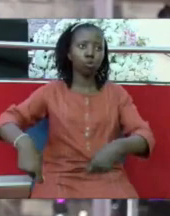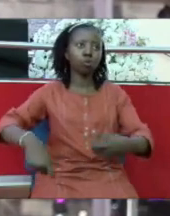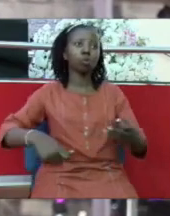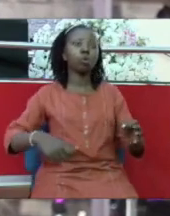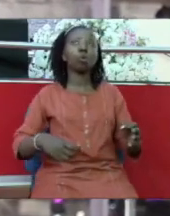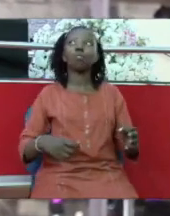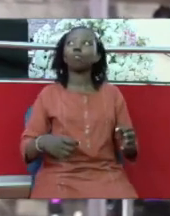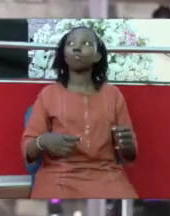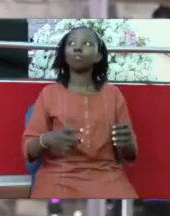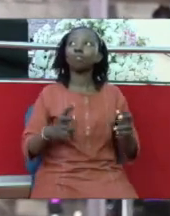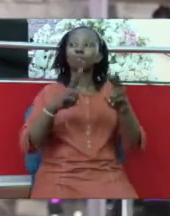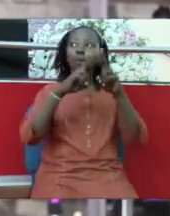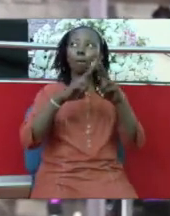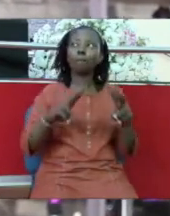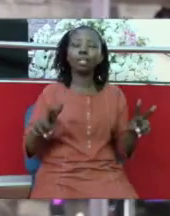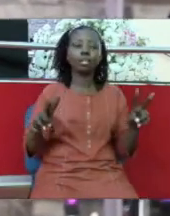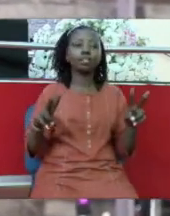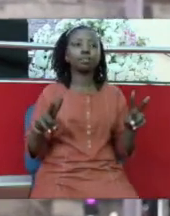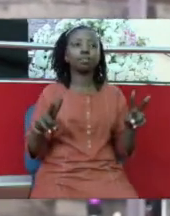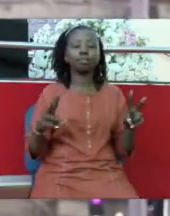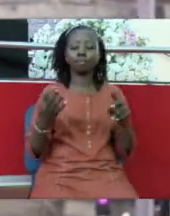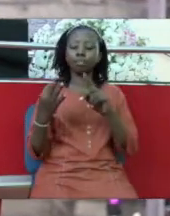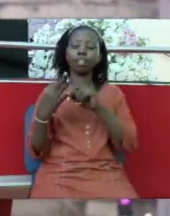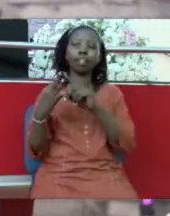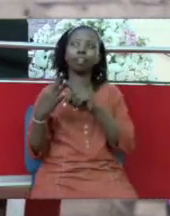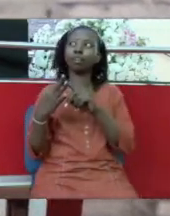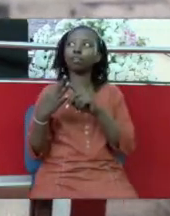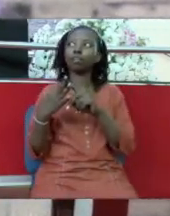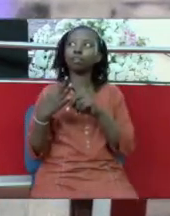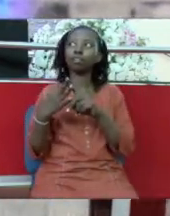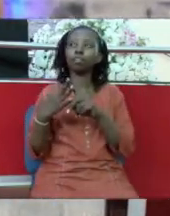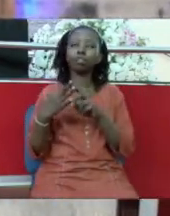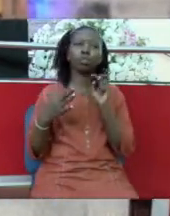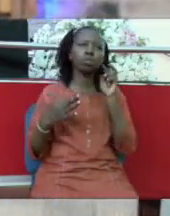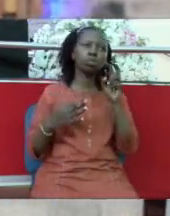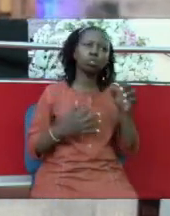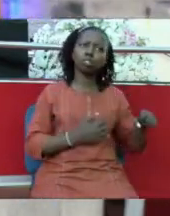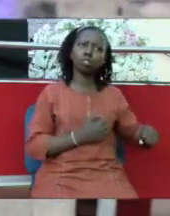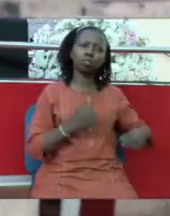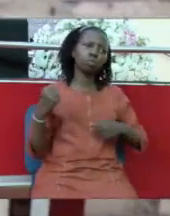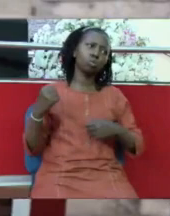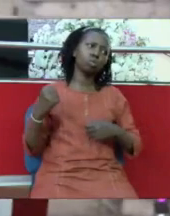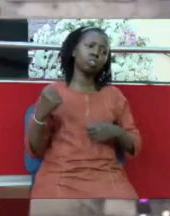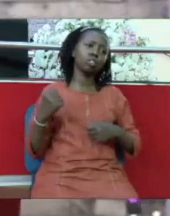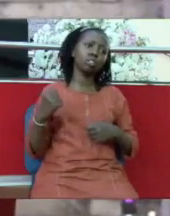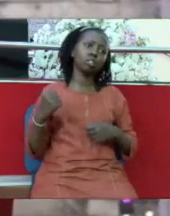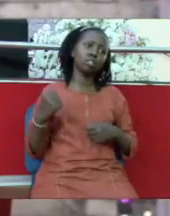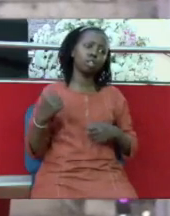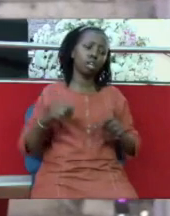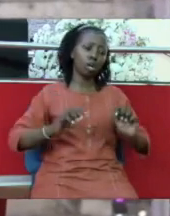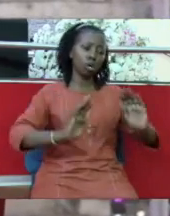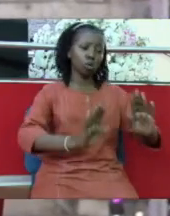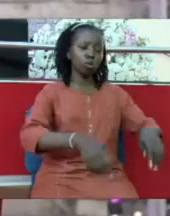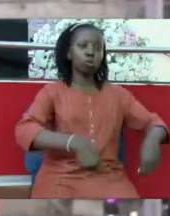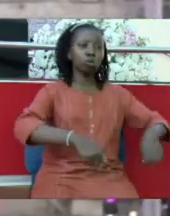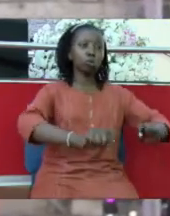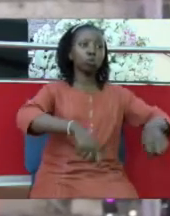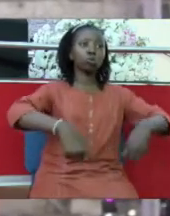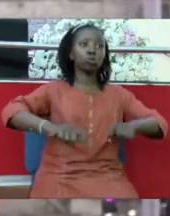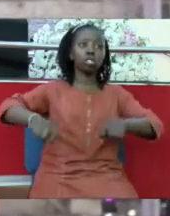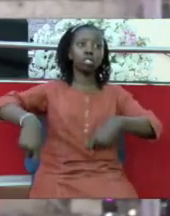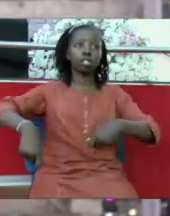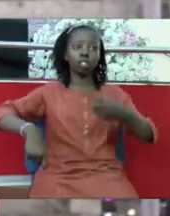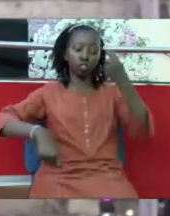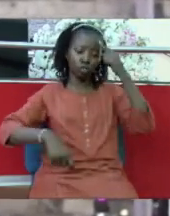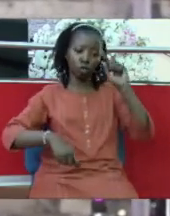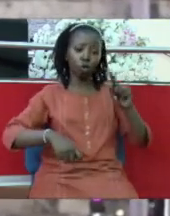Paul anasema vaa viatu vya injili ya amani. You see, to a soldier, kama wewe ni askari, the shoes are for protecting the